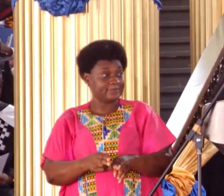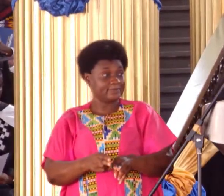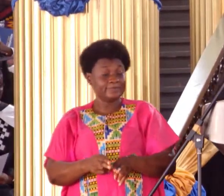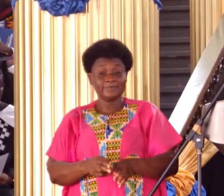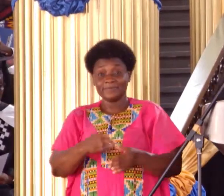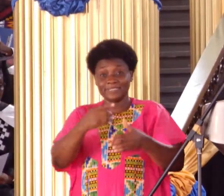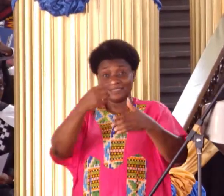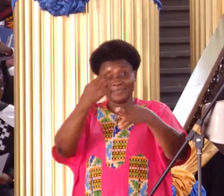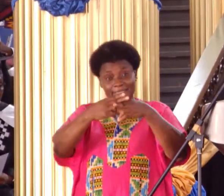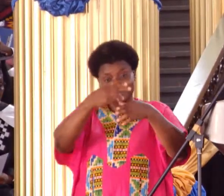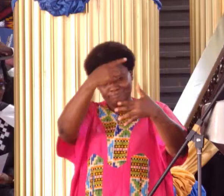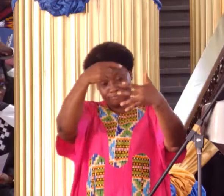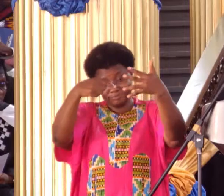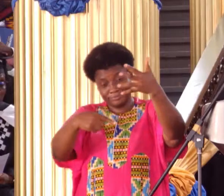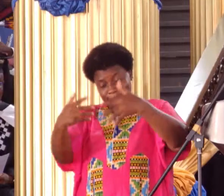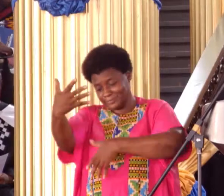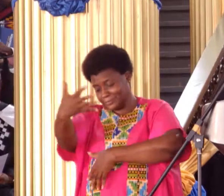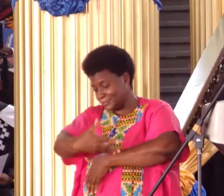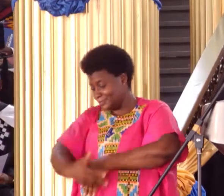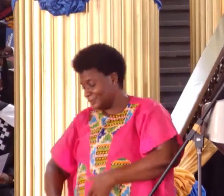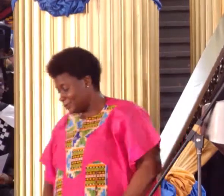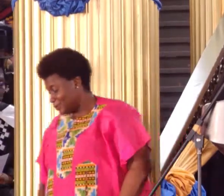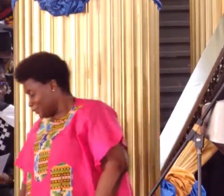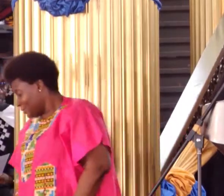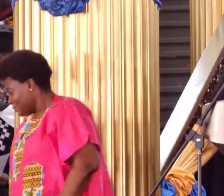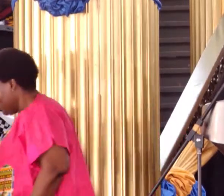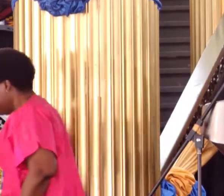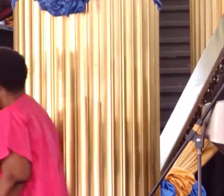Kenneth Kofi Abuaji.